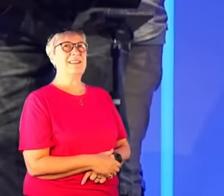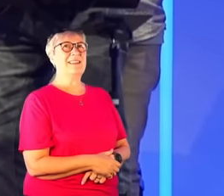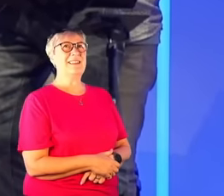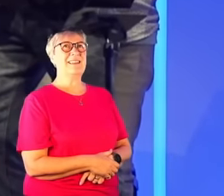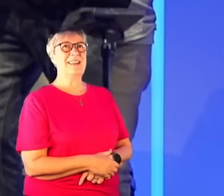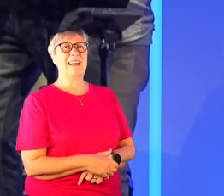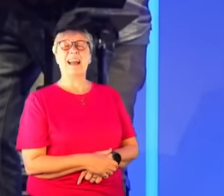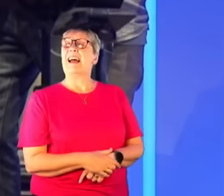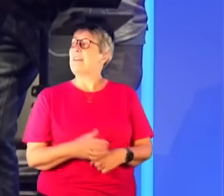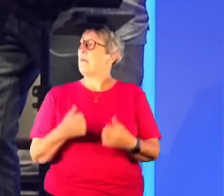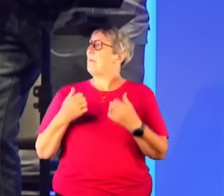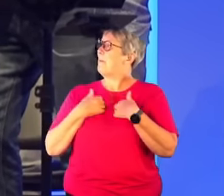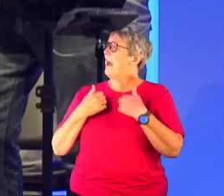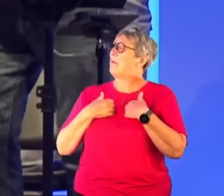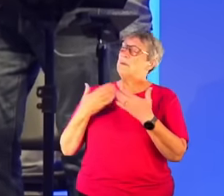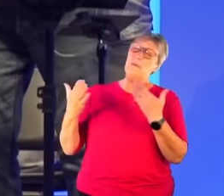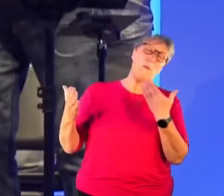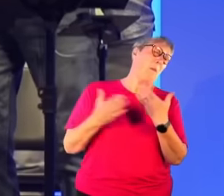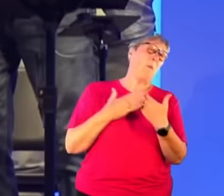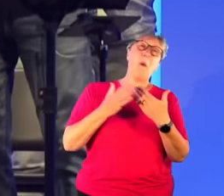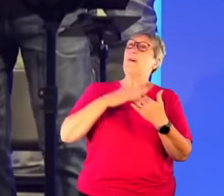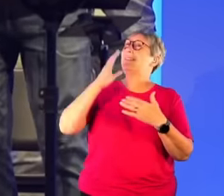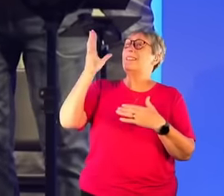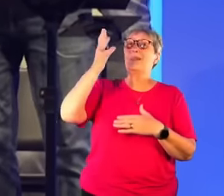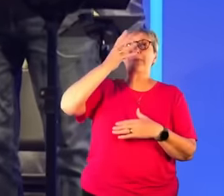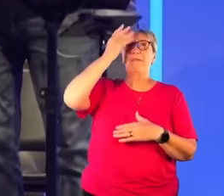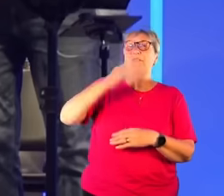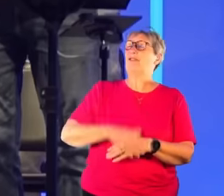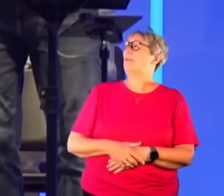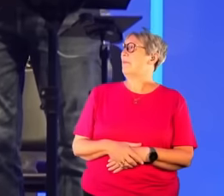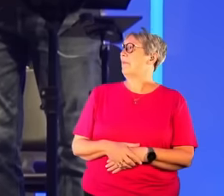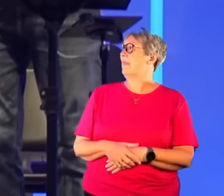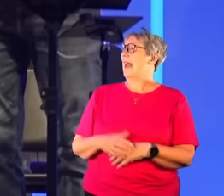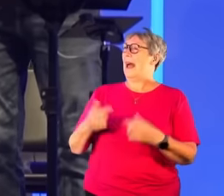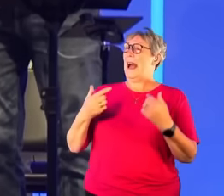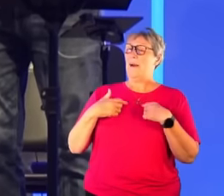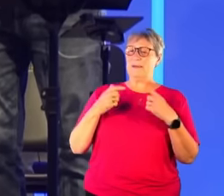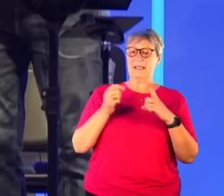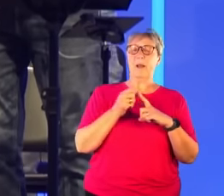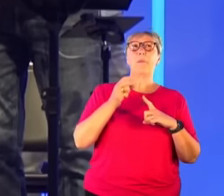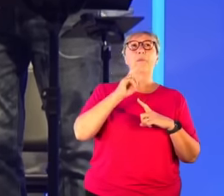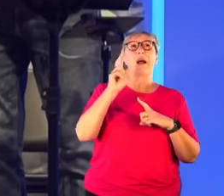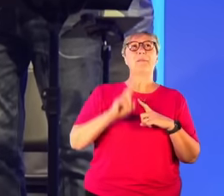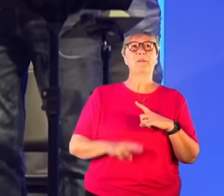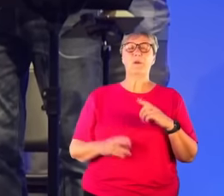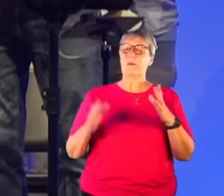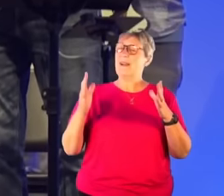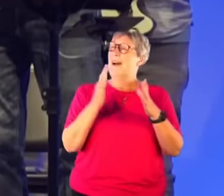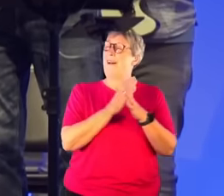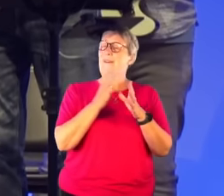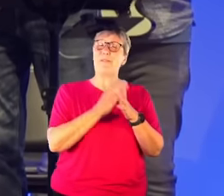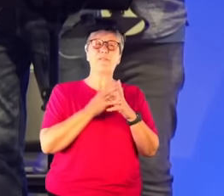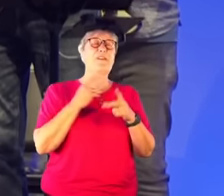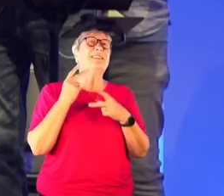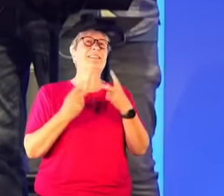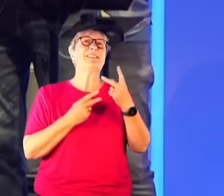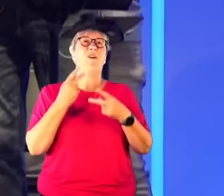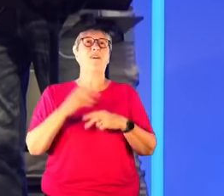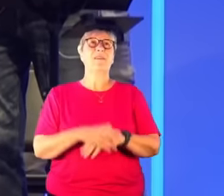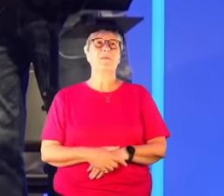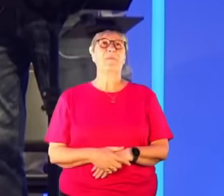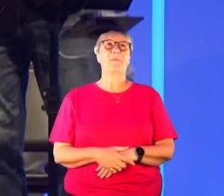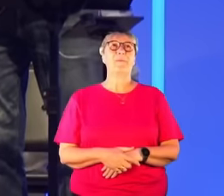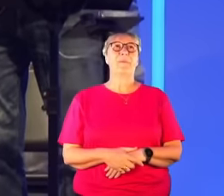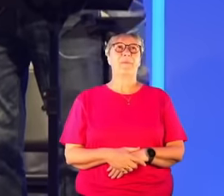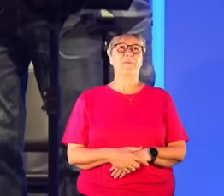more spiritual than yours. But it was when I was in primary school, and the first song, and I kid you not, it was